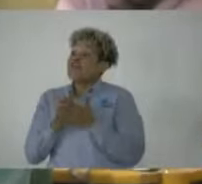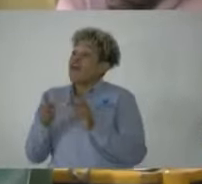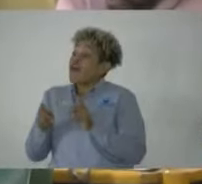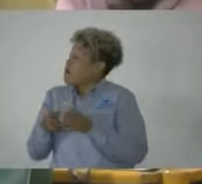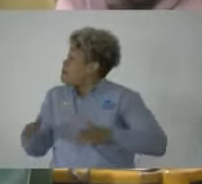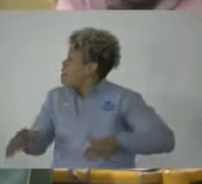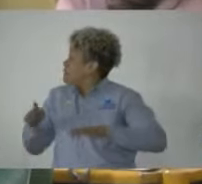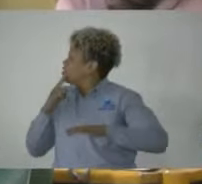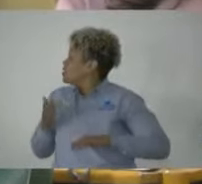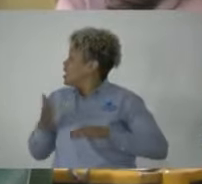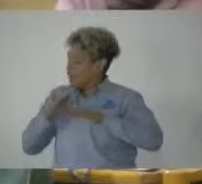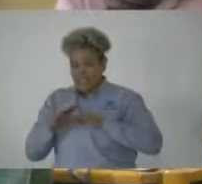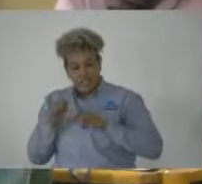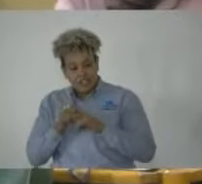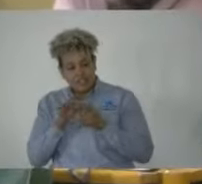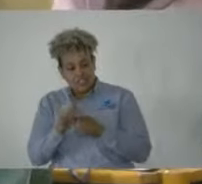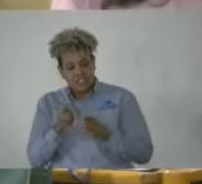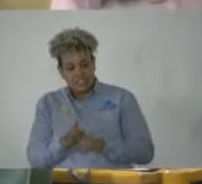population increased,